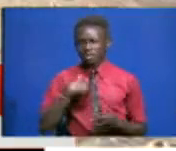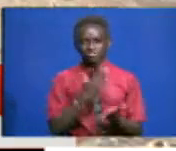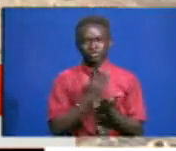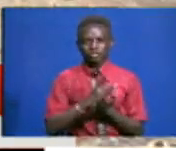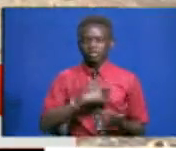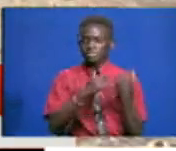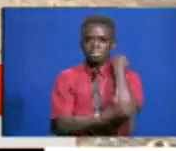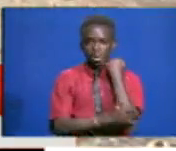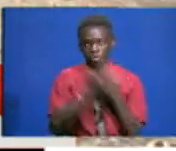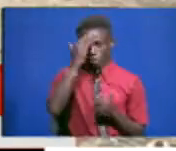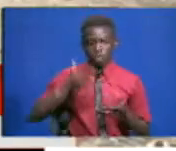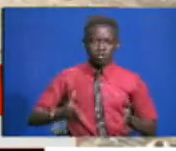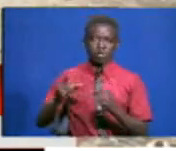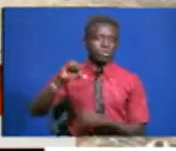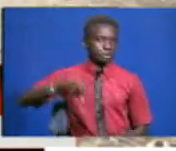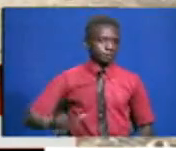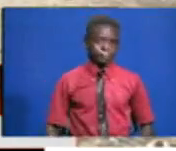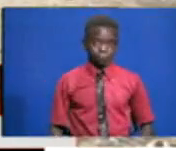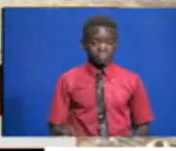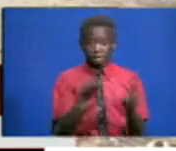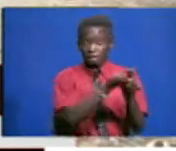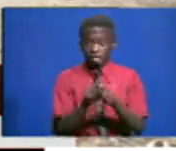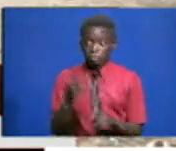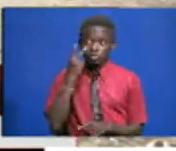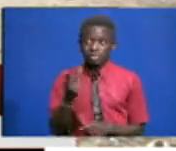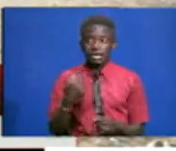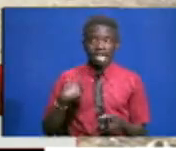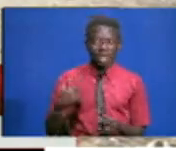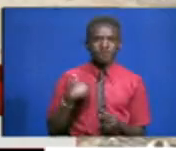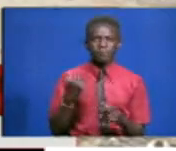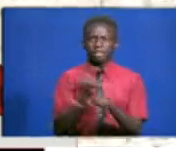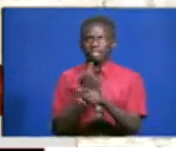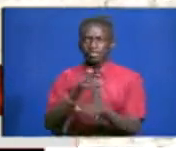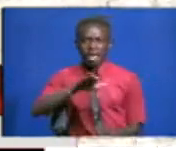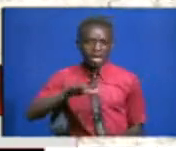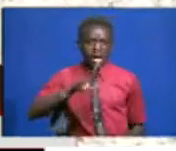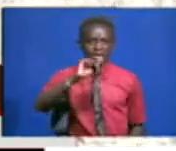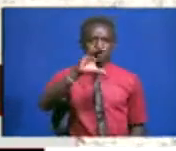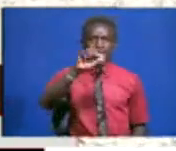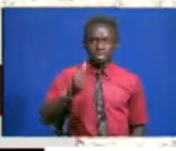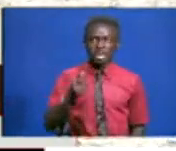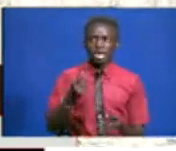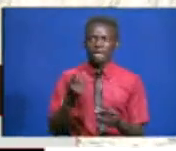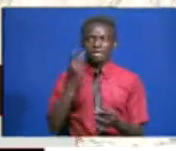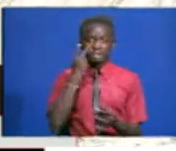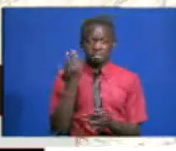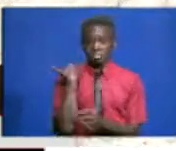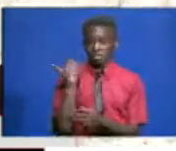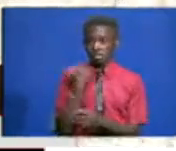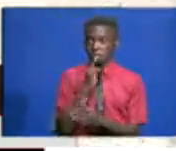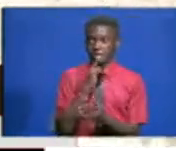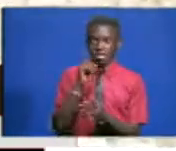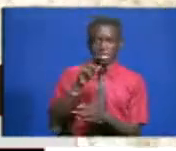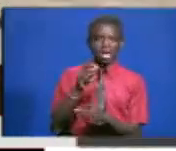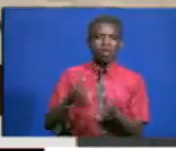barabara. However, rehabilitations of sections of the road by area MCA was stopped on allegations that the road was under the